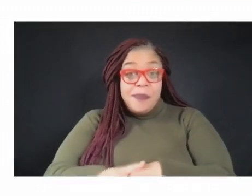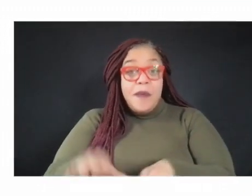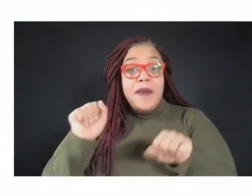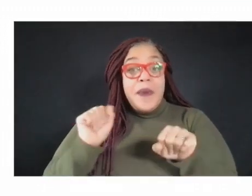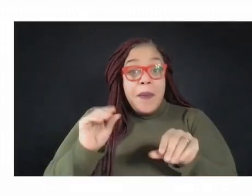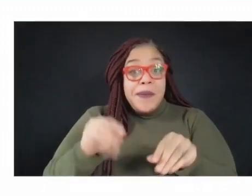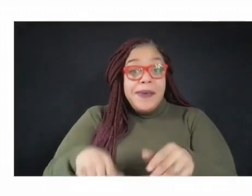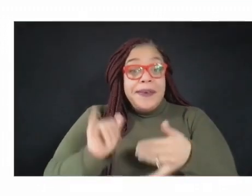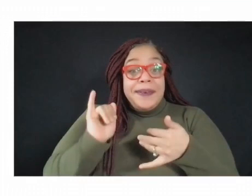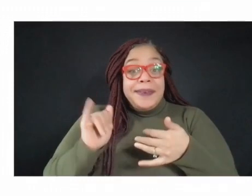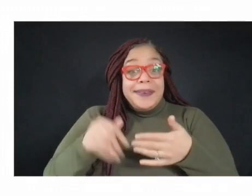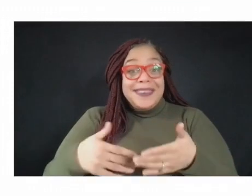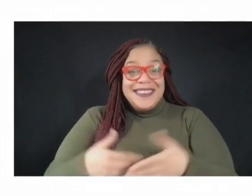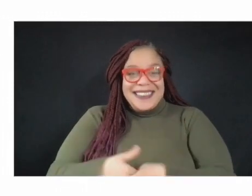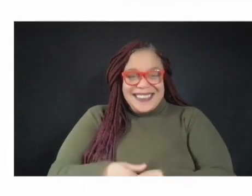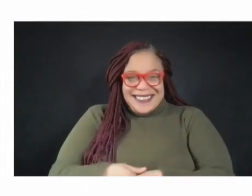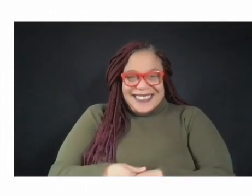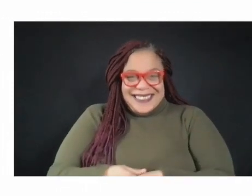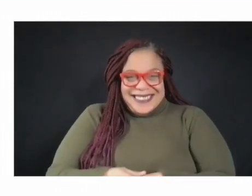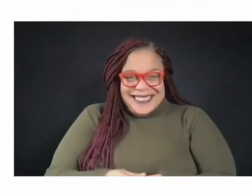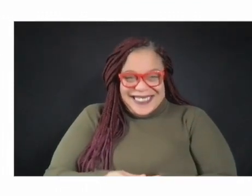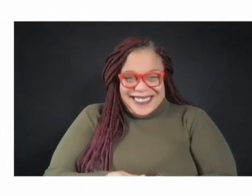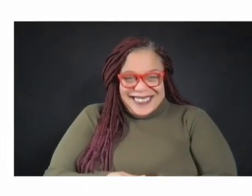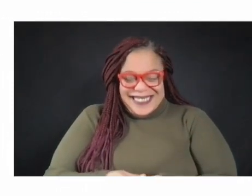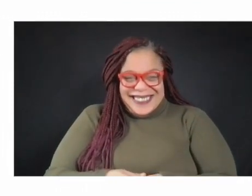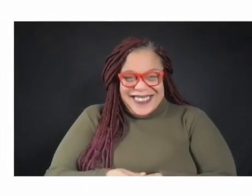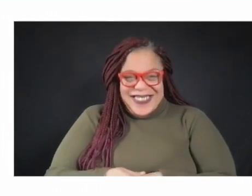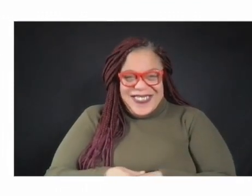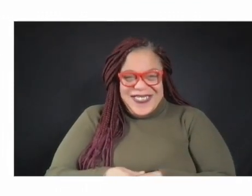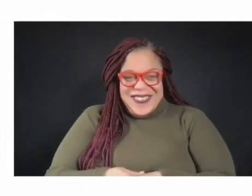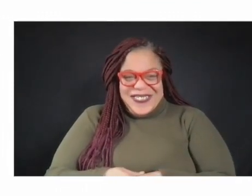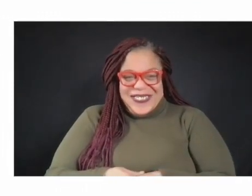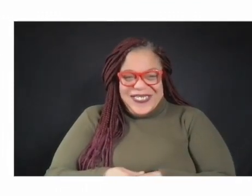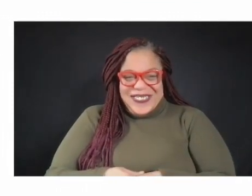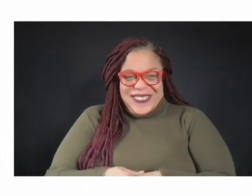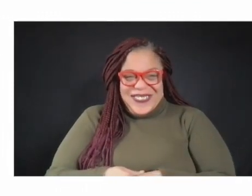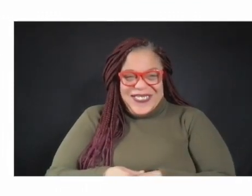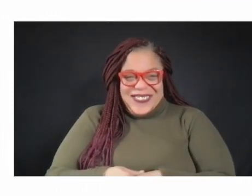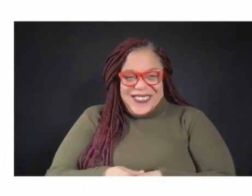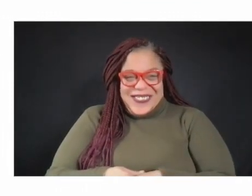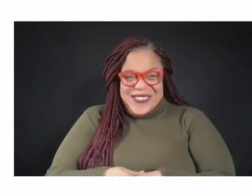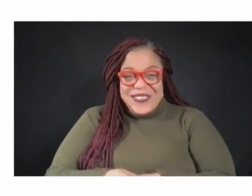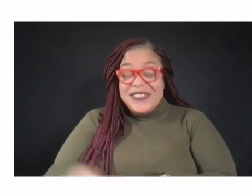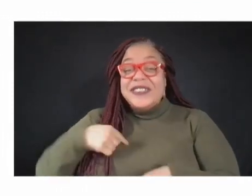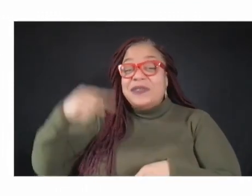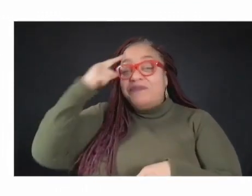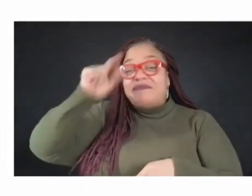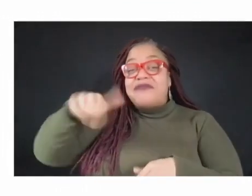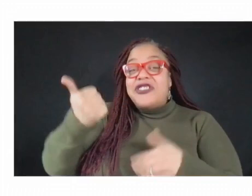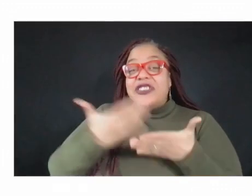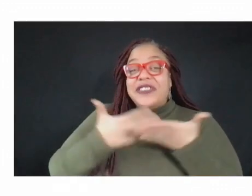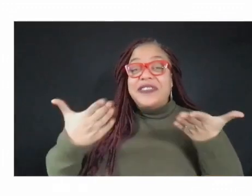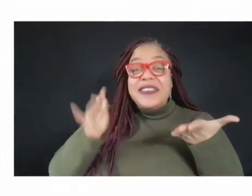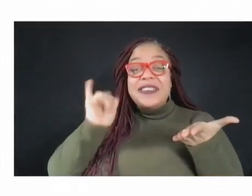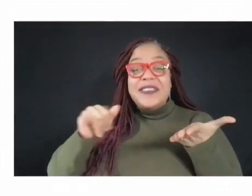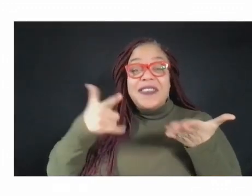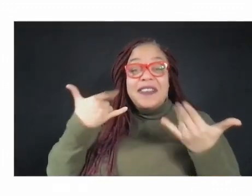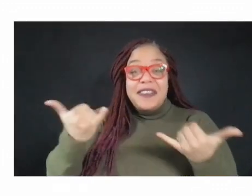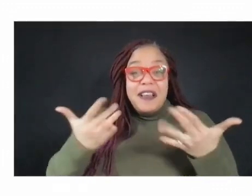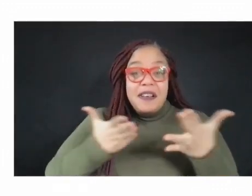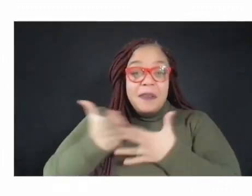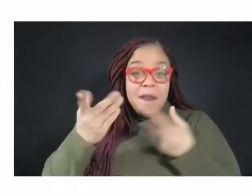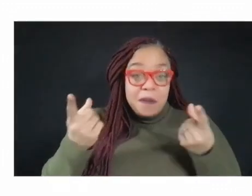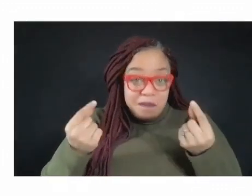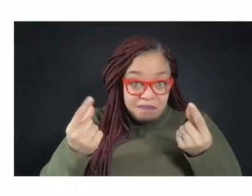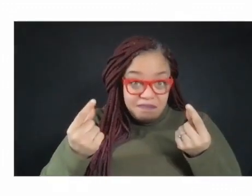portion of the session. I think the other thing that is coming through is listening to all